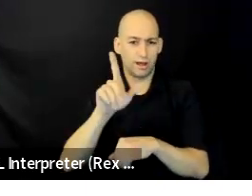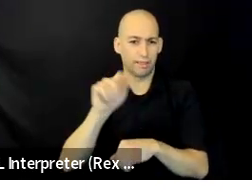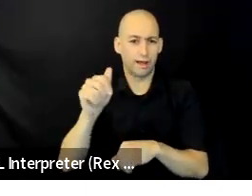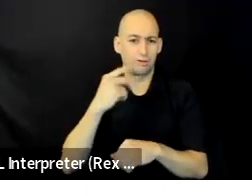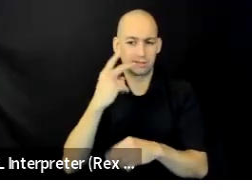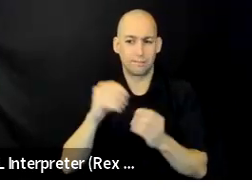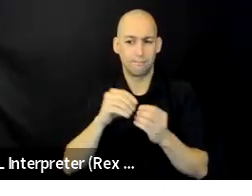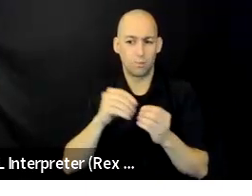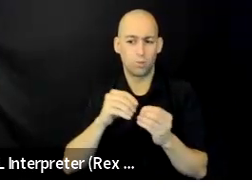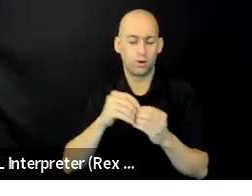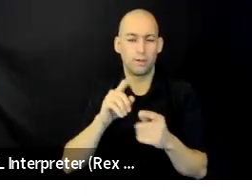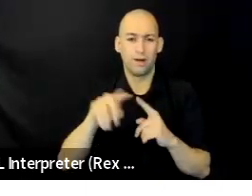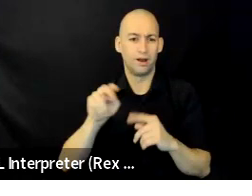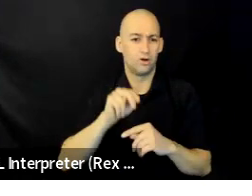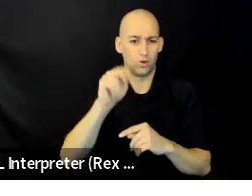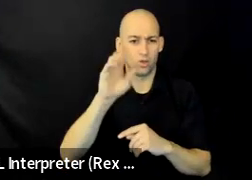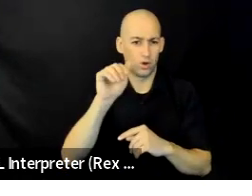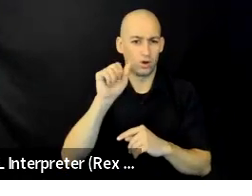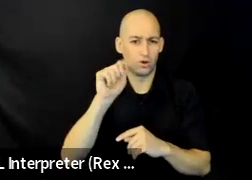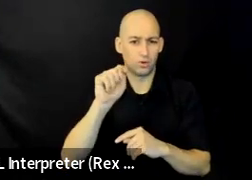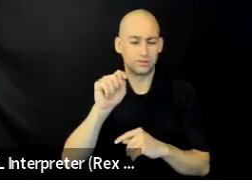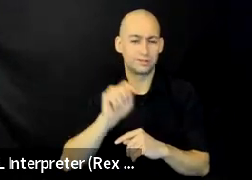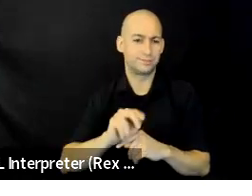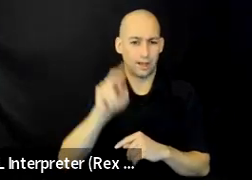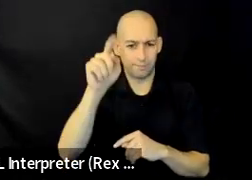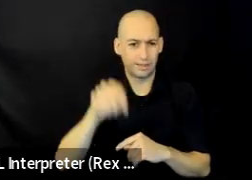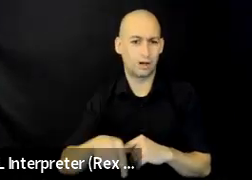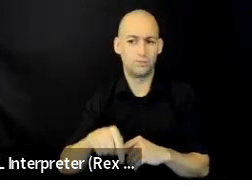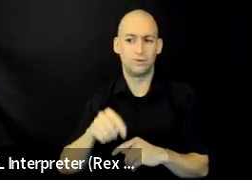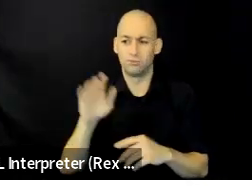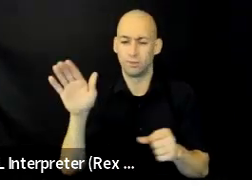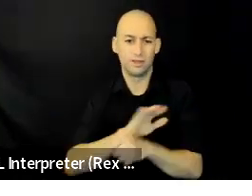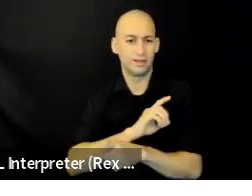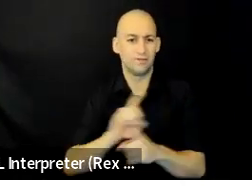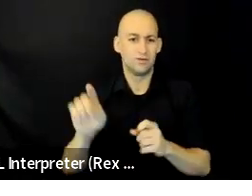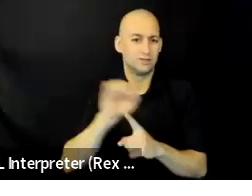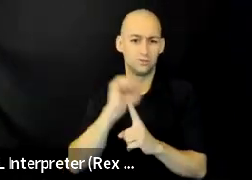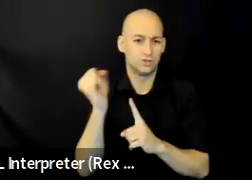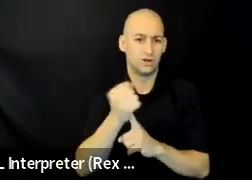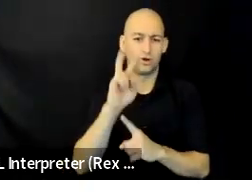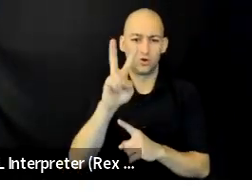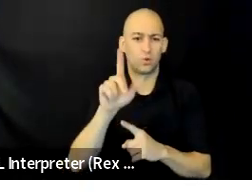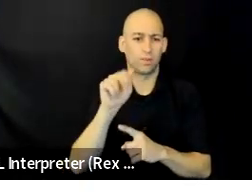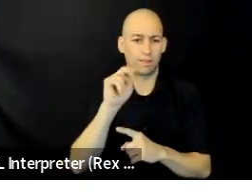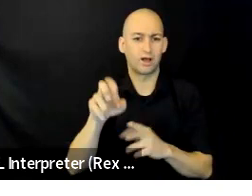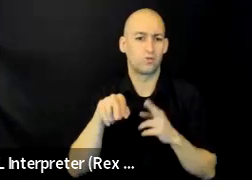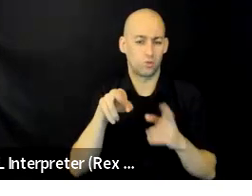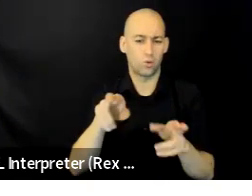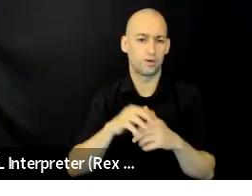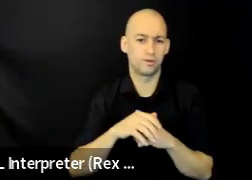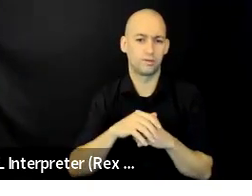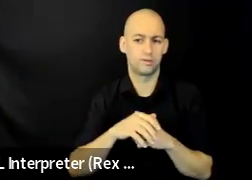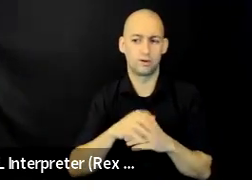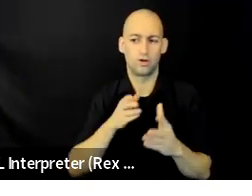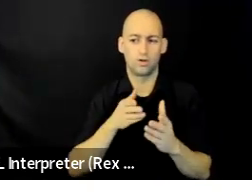see more lanes, but up in the North Coast, up in Del Norte County, it's a totally different situation. It's a 2-lane road through last